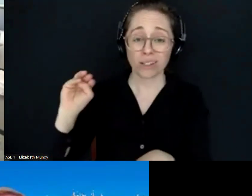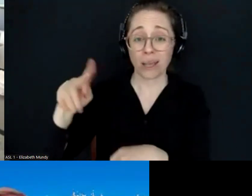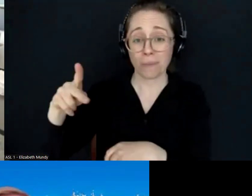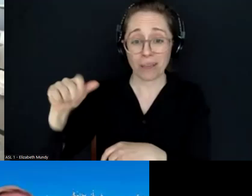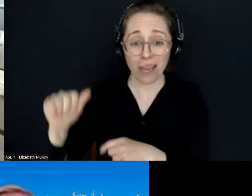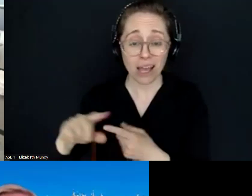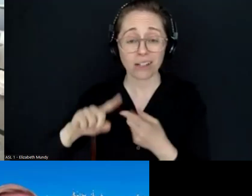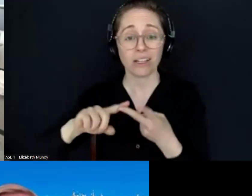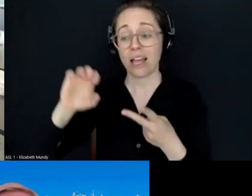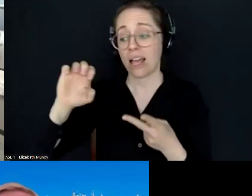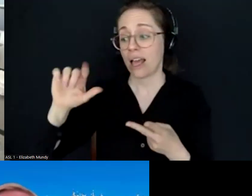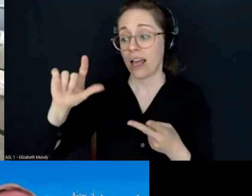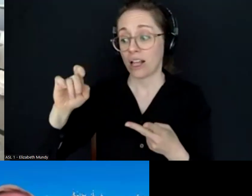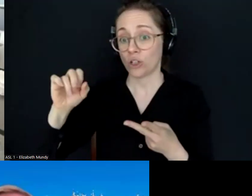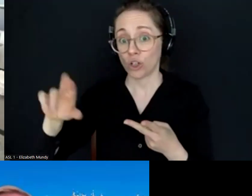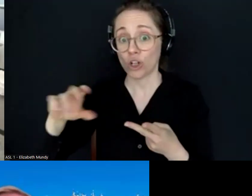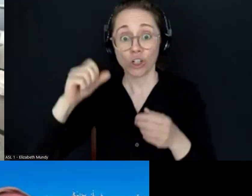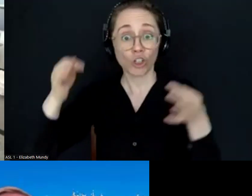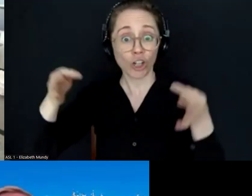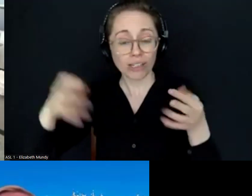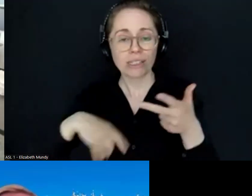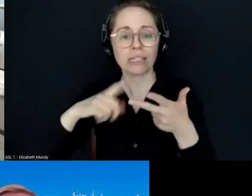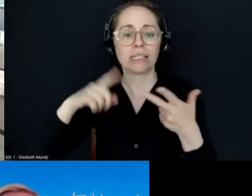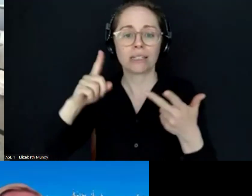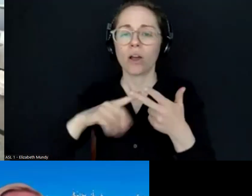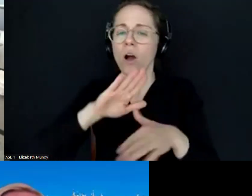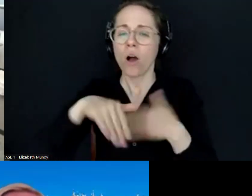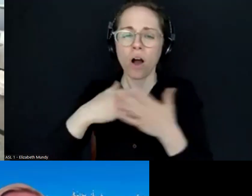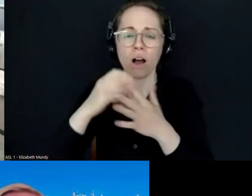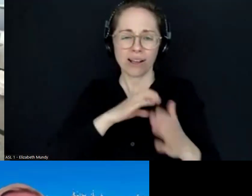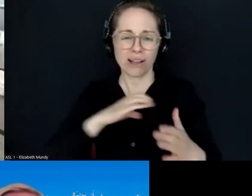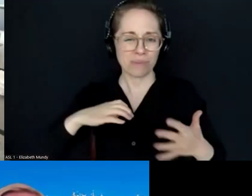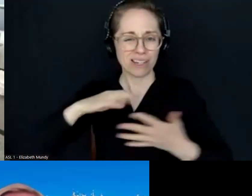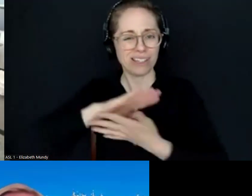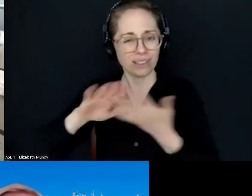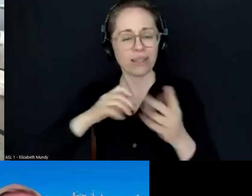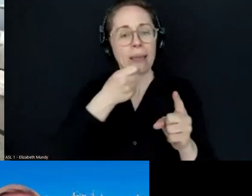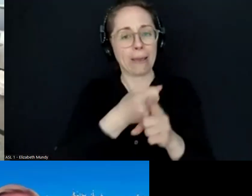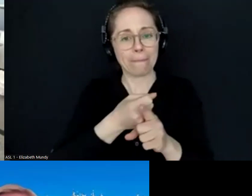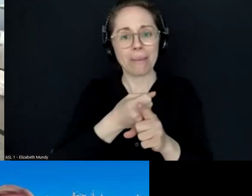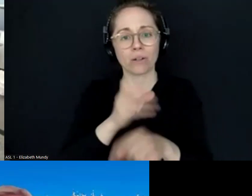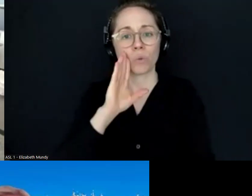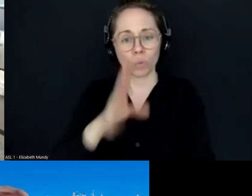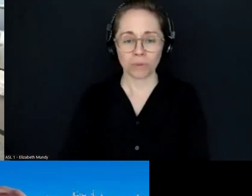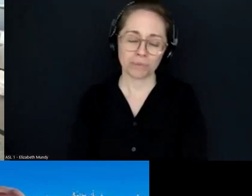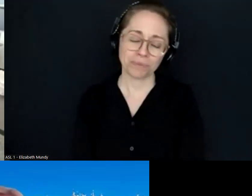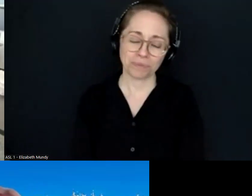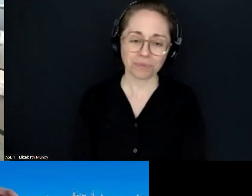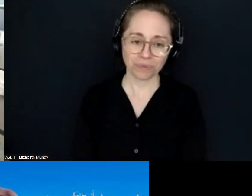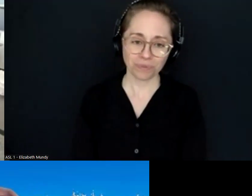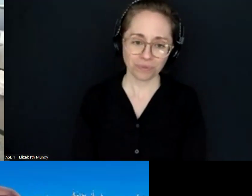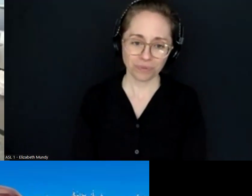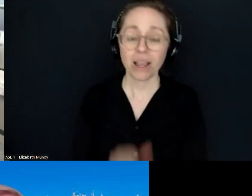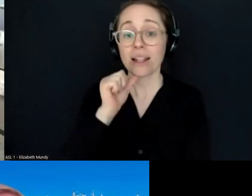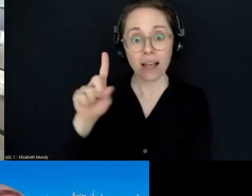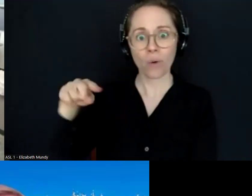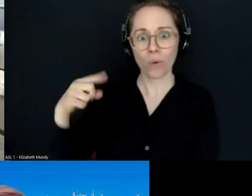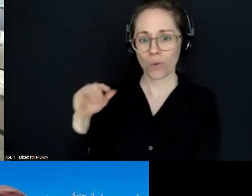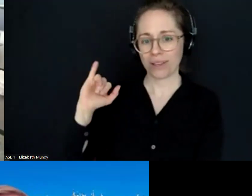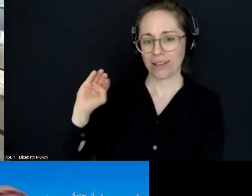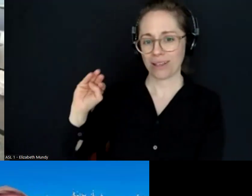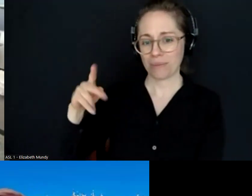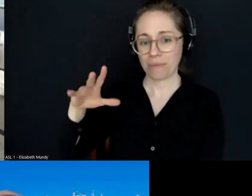the Disability and Aging Community Living Advisory Committee, it informs other work, not just the impact committee. So thank you again.